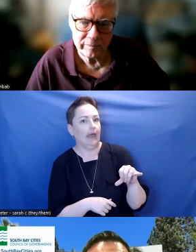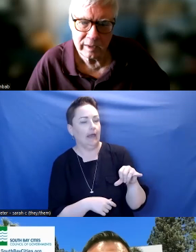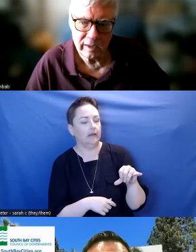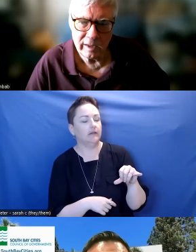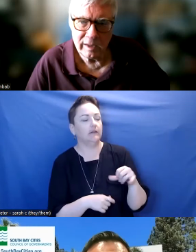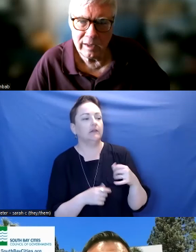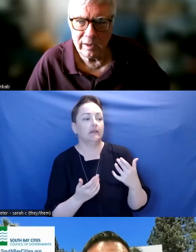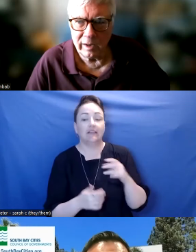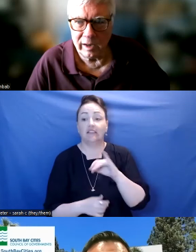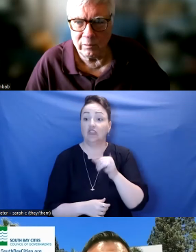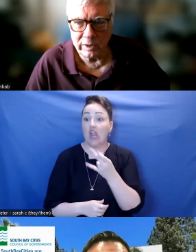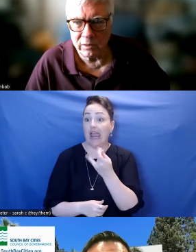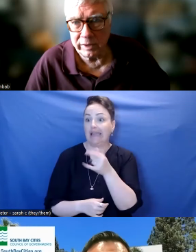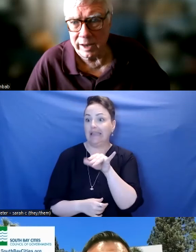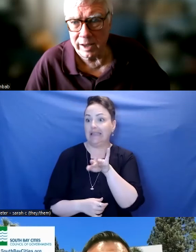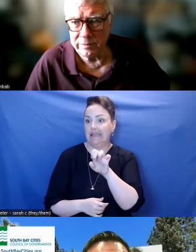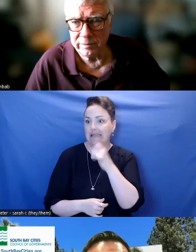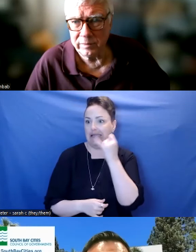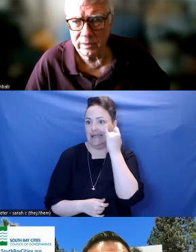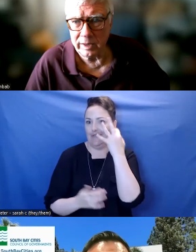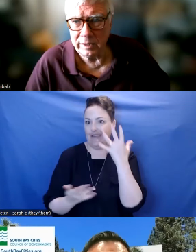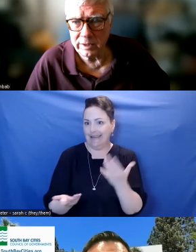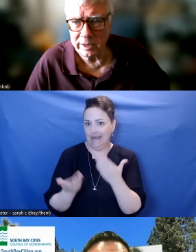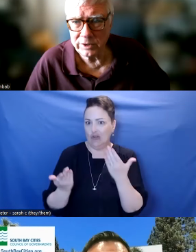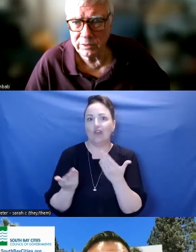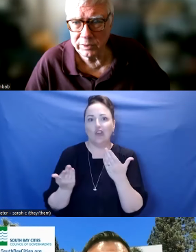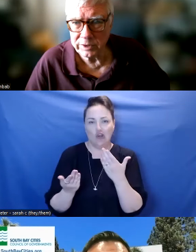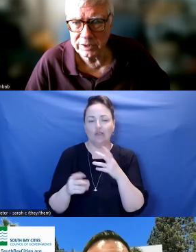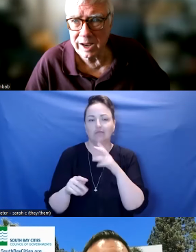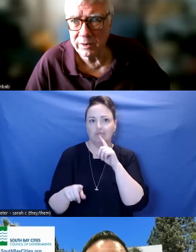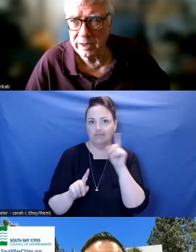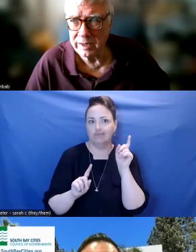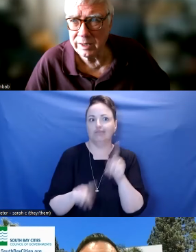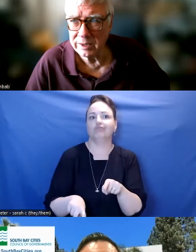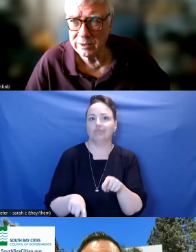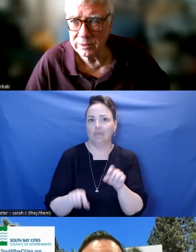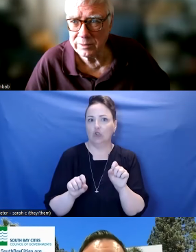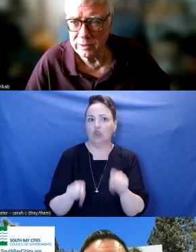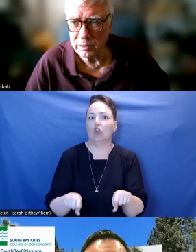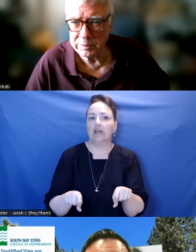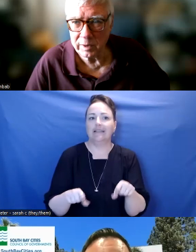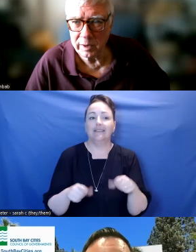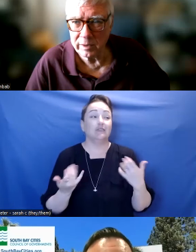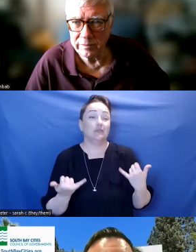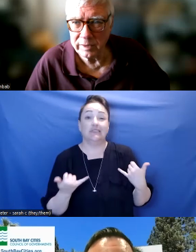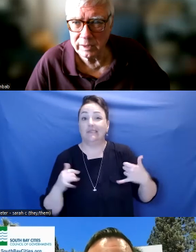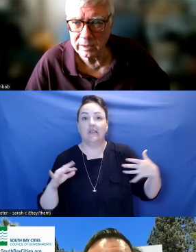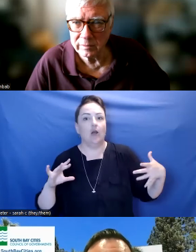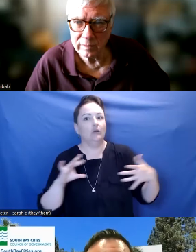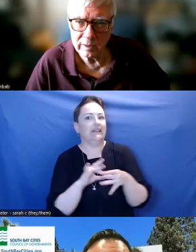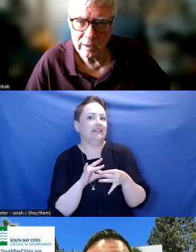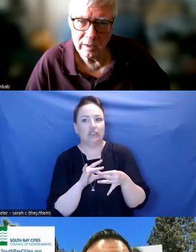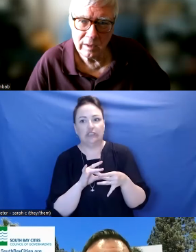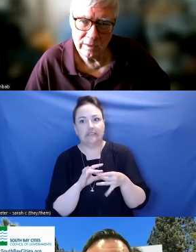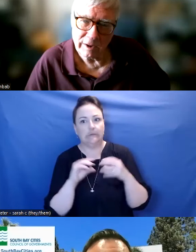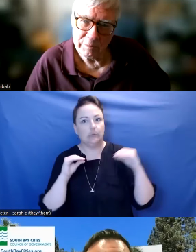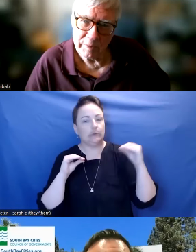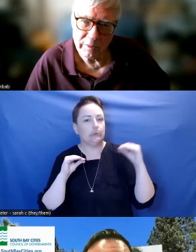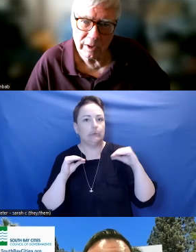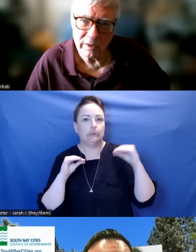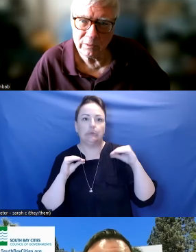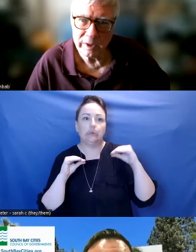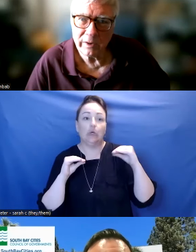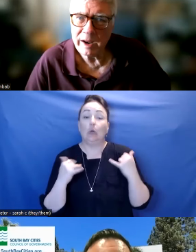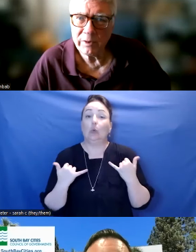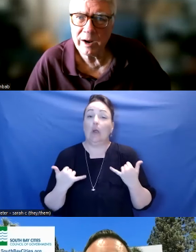operators. We don't really have any connection. We're just now getting sort of the north part of the South